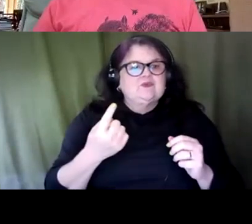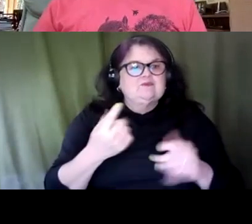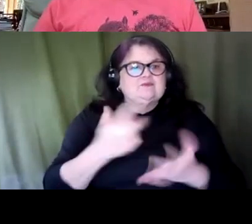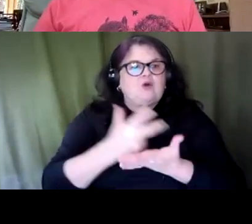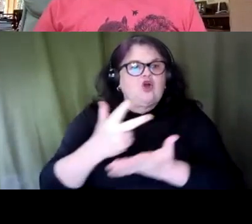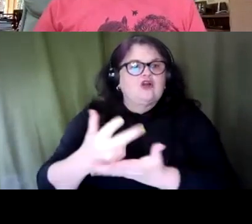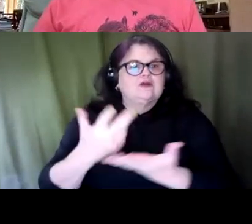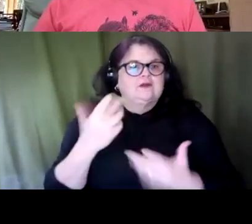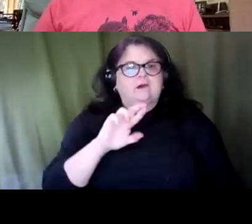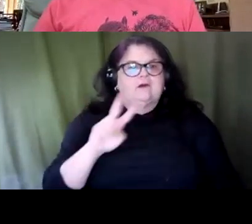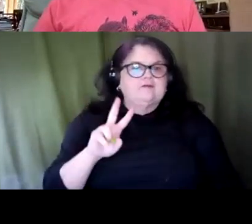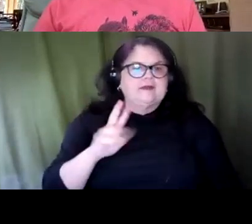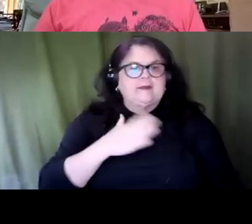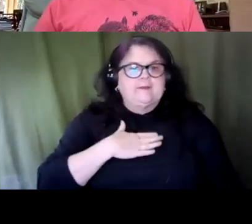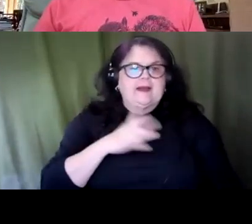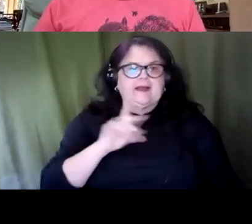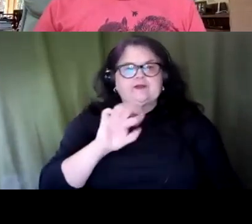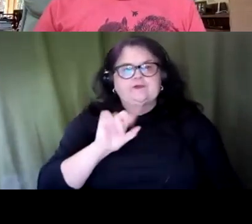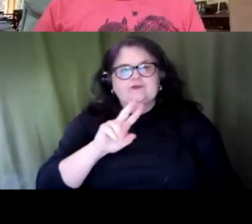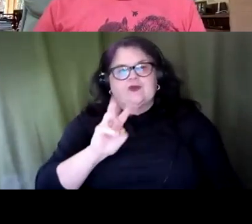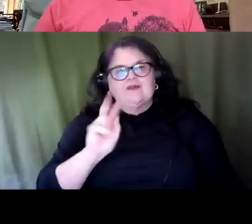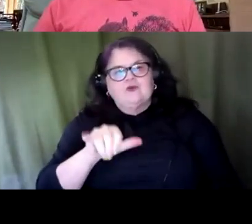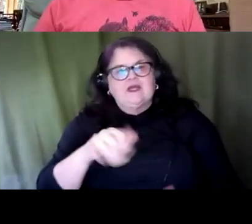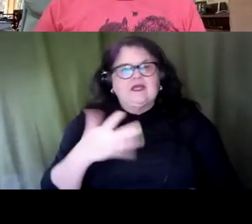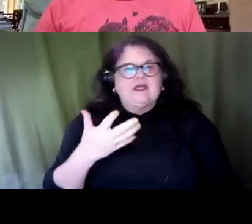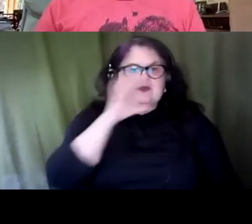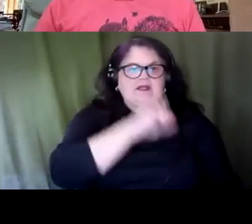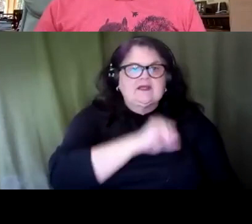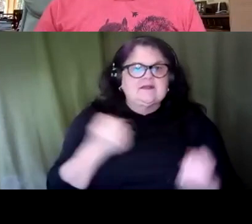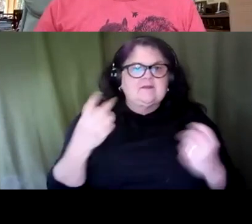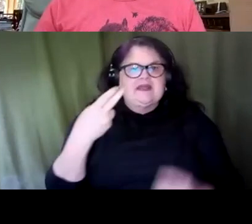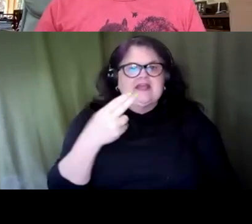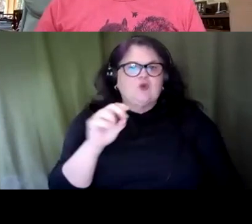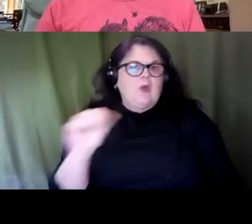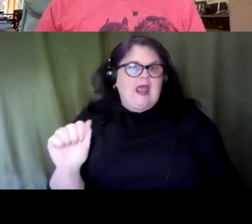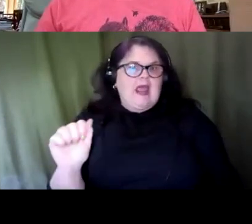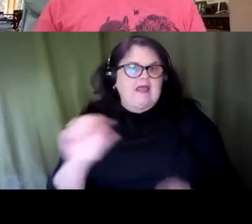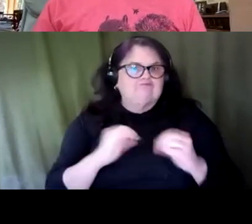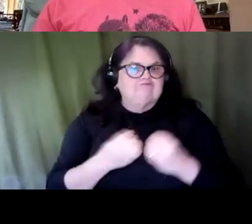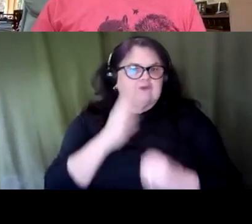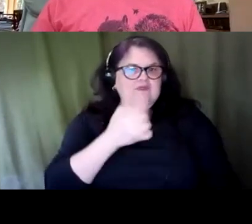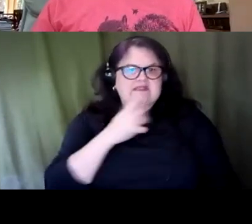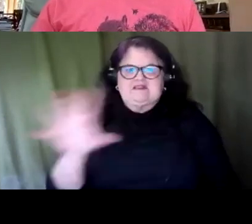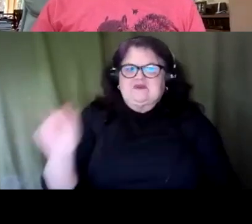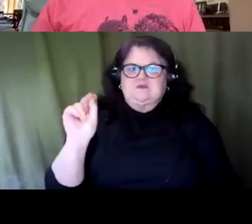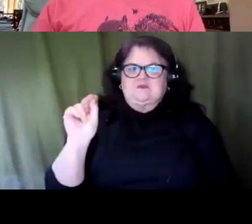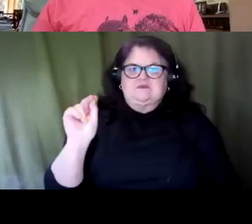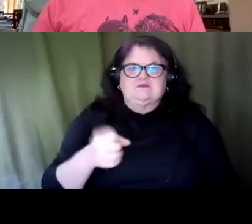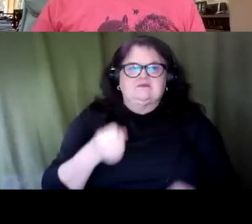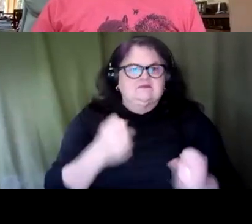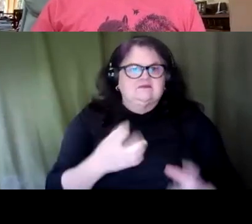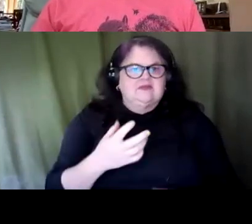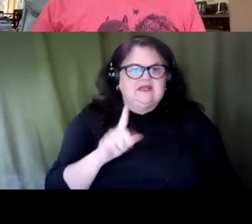and live there for a little bit, I'm going to guess a lot of homeowners association rules will say no to that, as will a lot of local